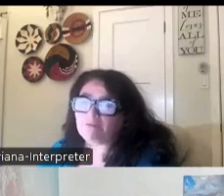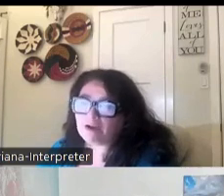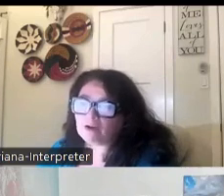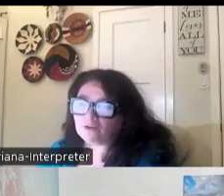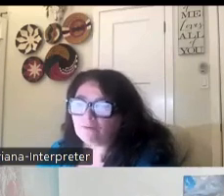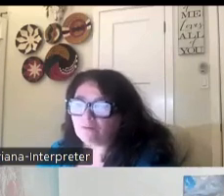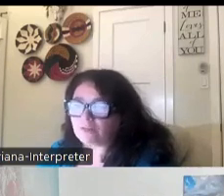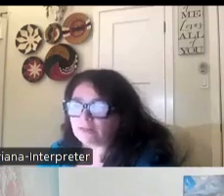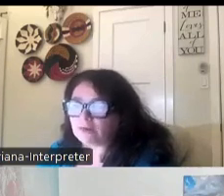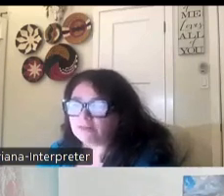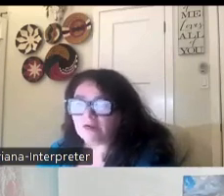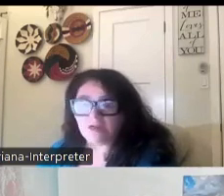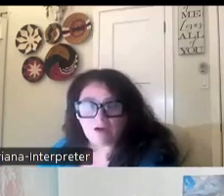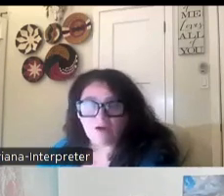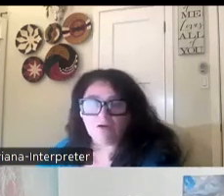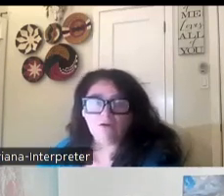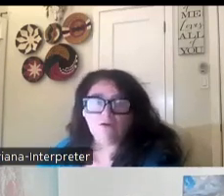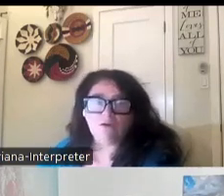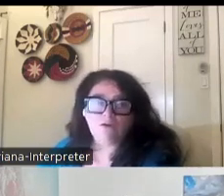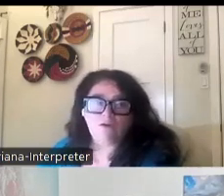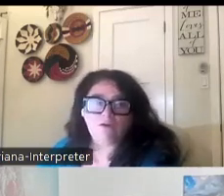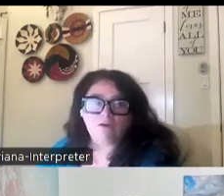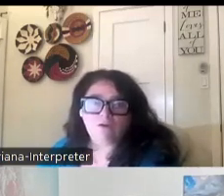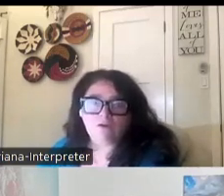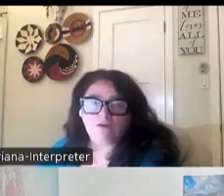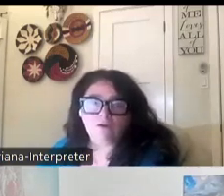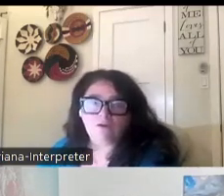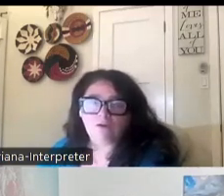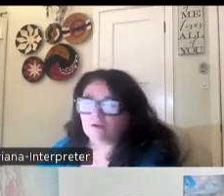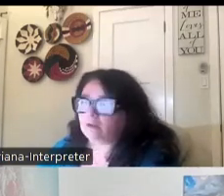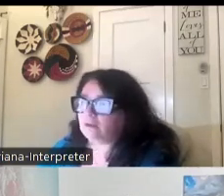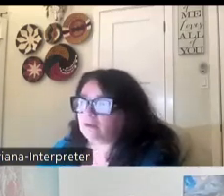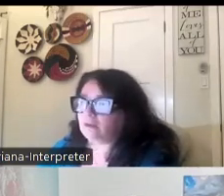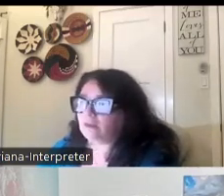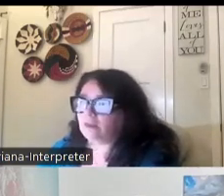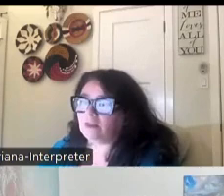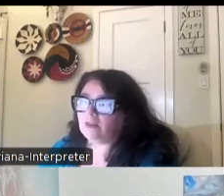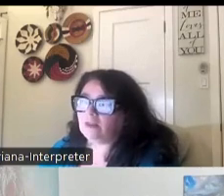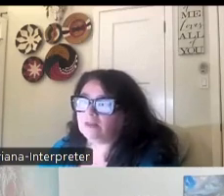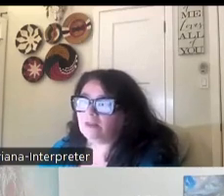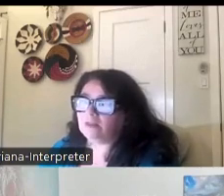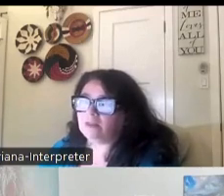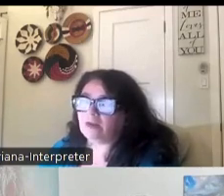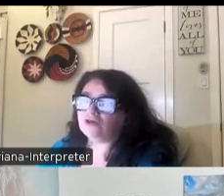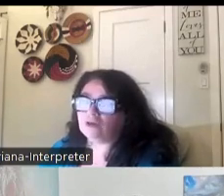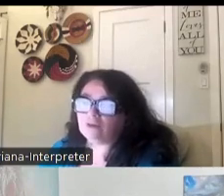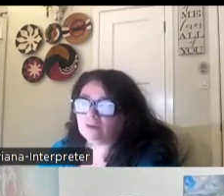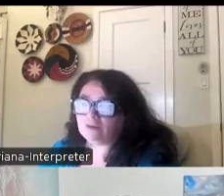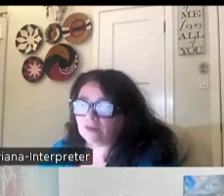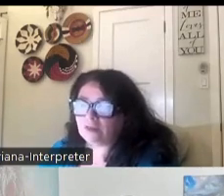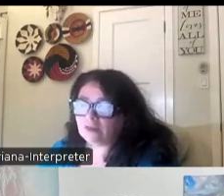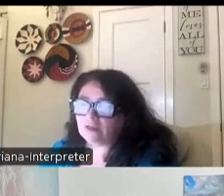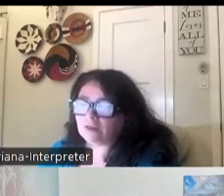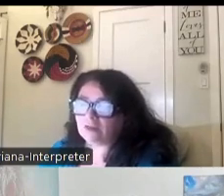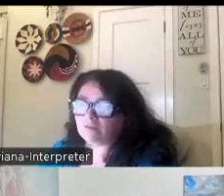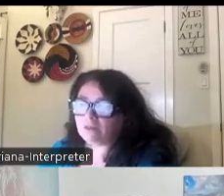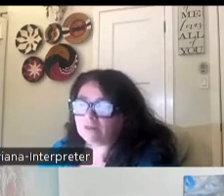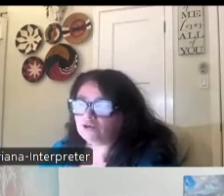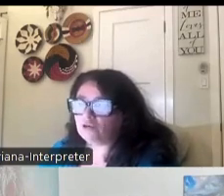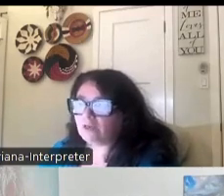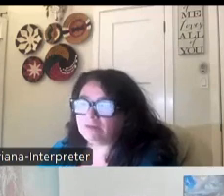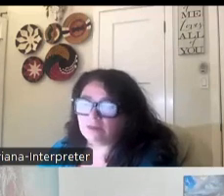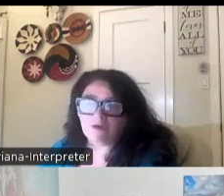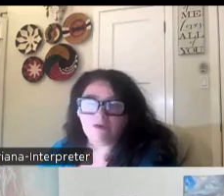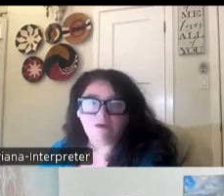autumn end, in particular, it has major implications for wildfire risk, as we saw this past year, but it also has major